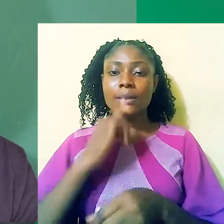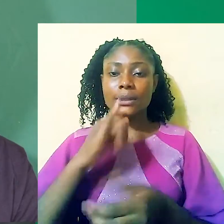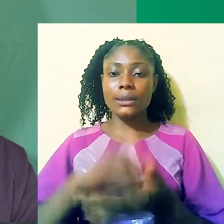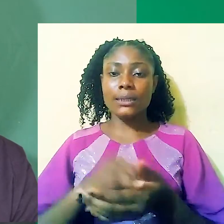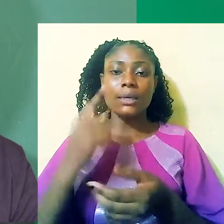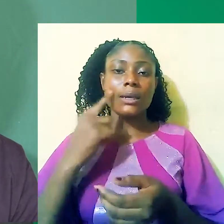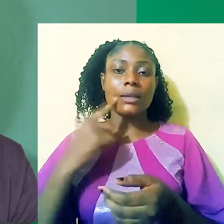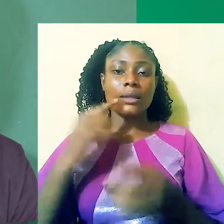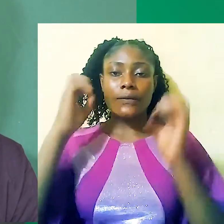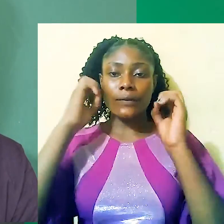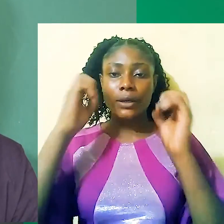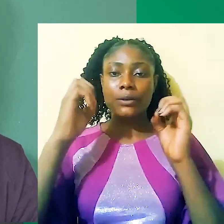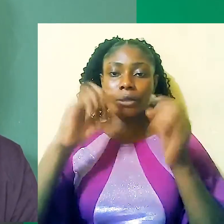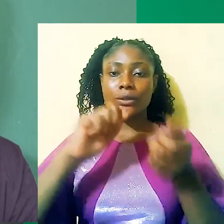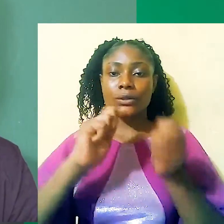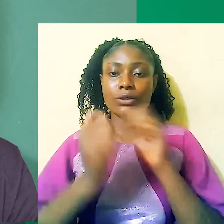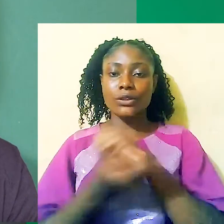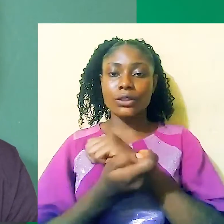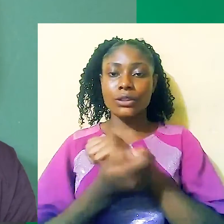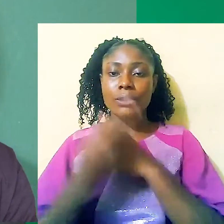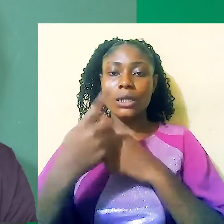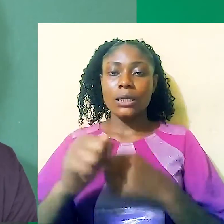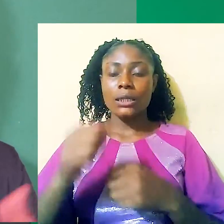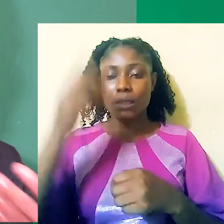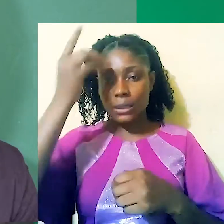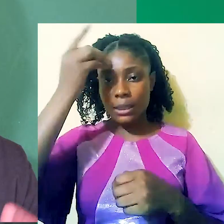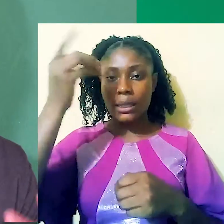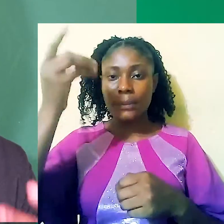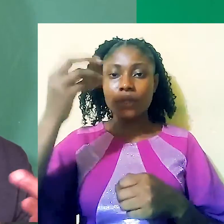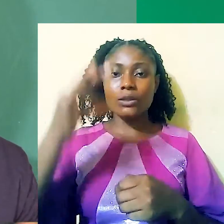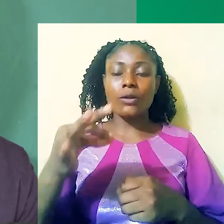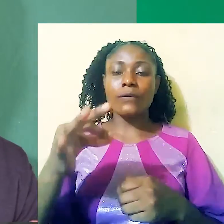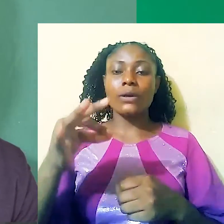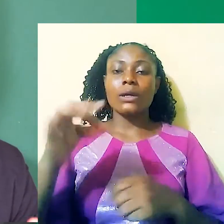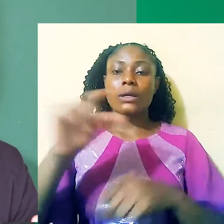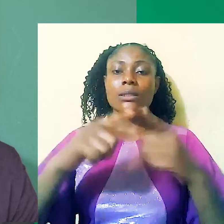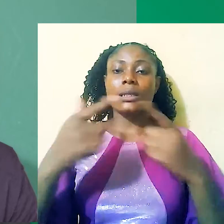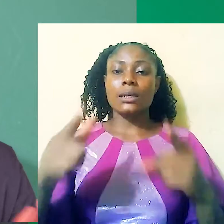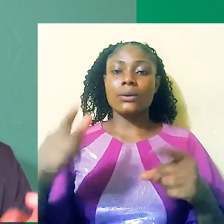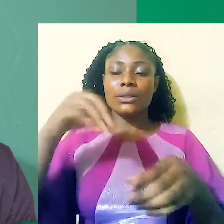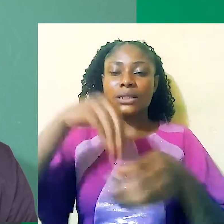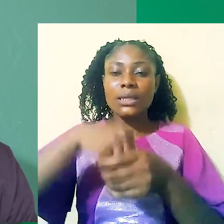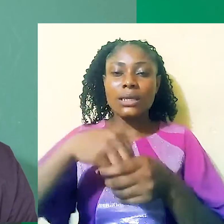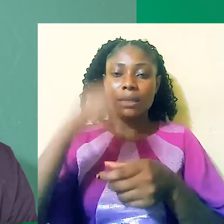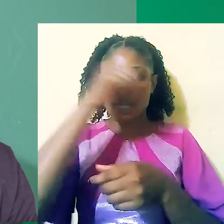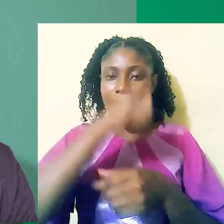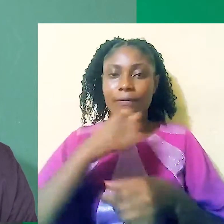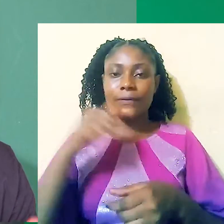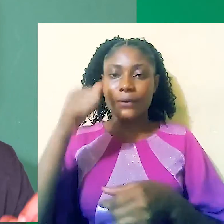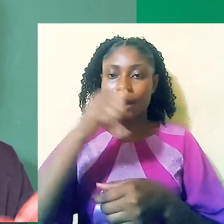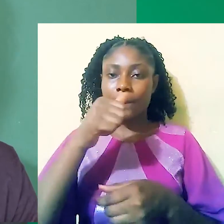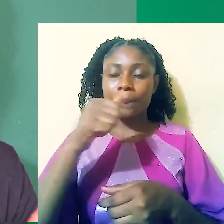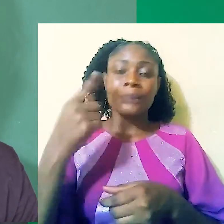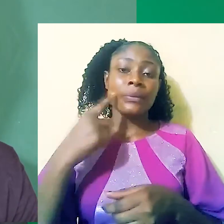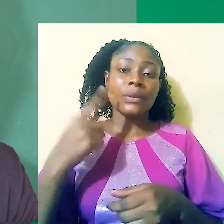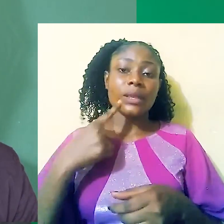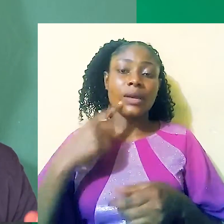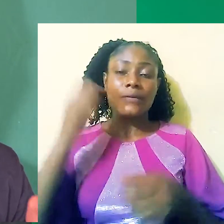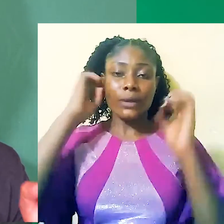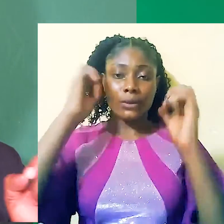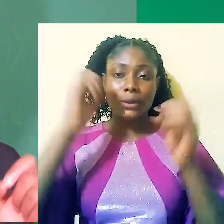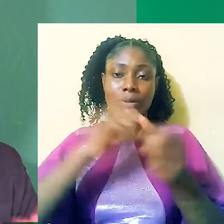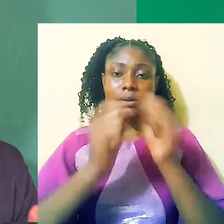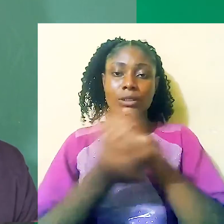want to re-establish is that deaf education changed the dynamics of sign languages in